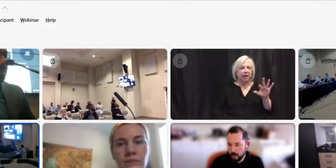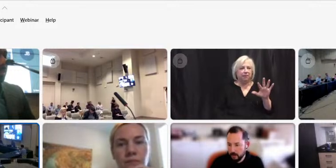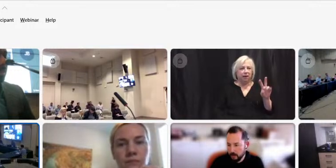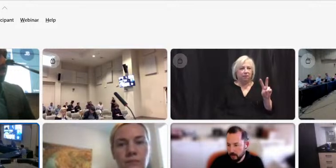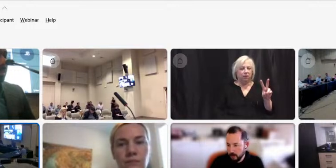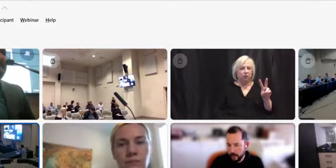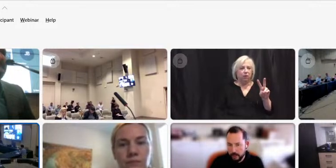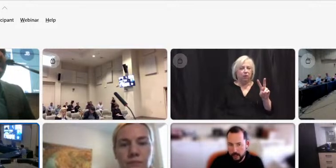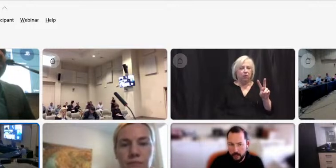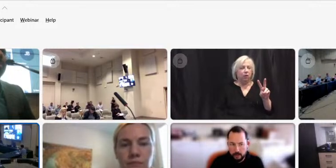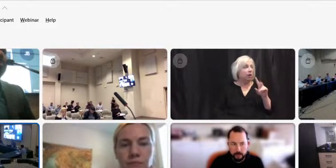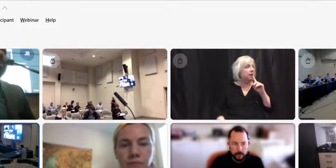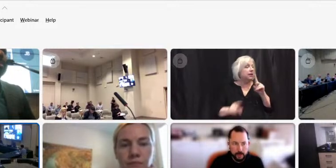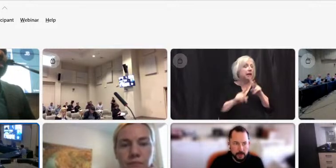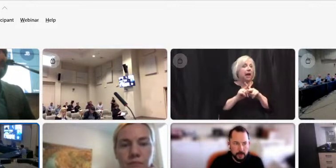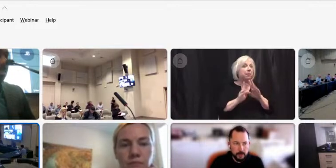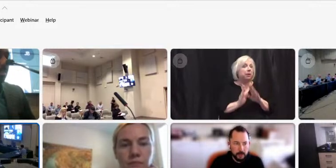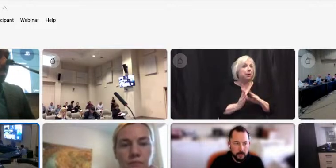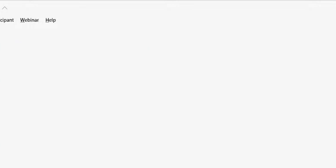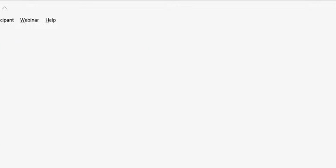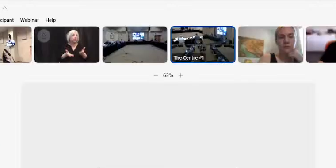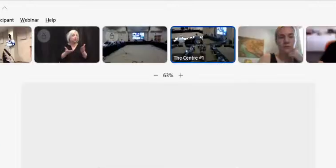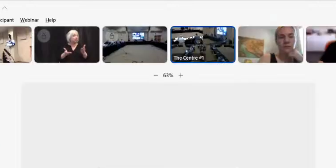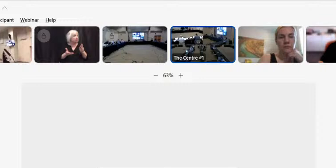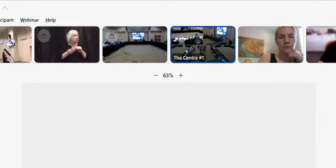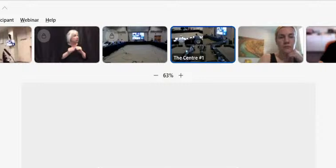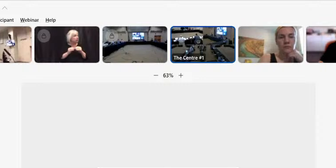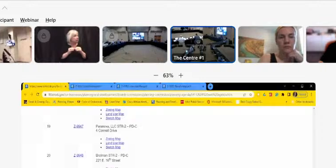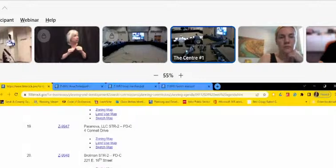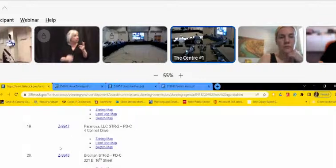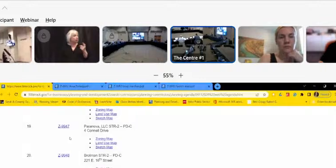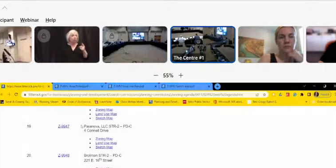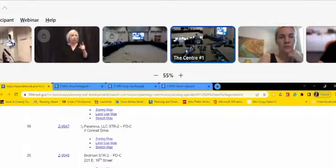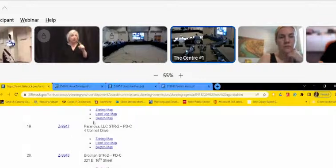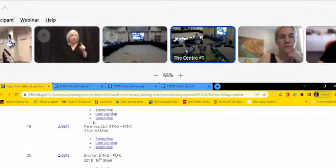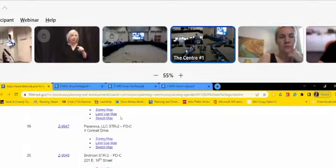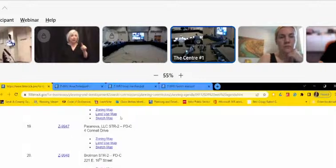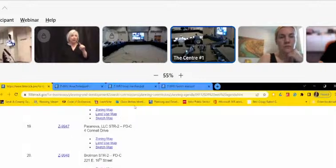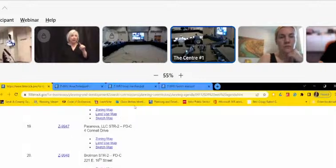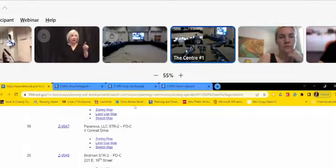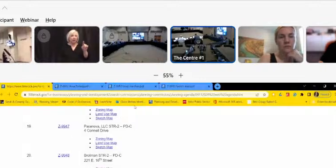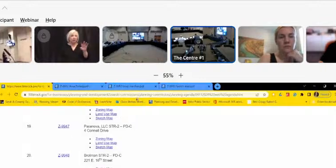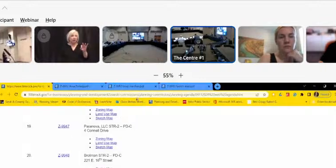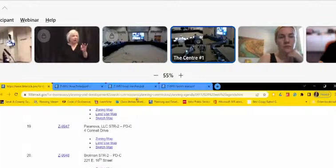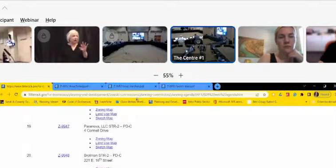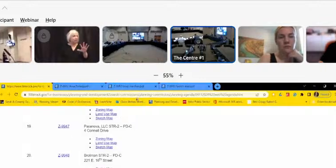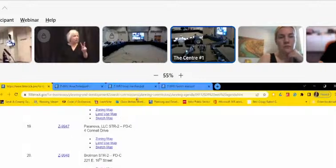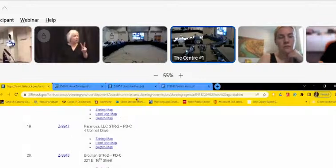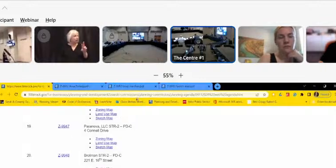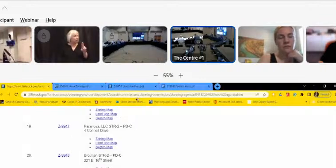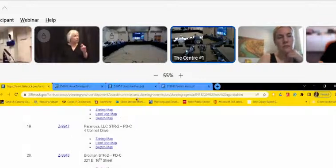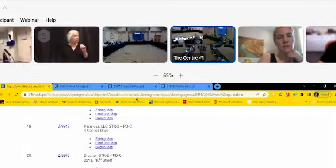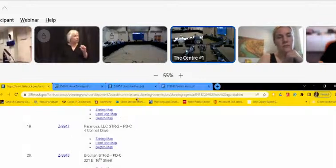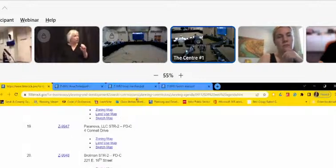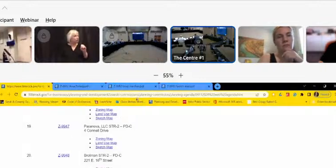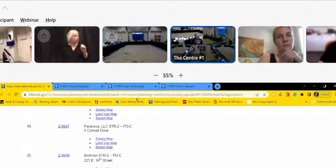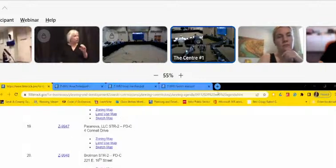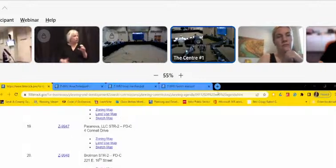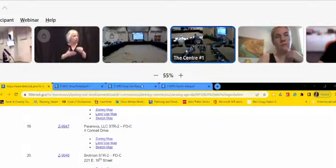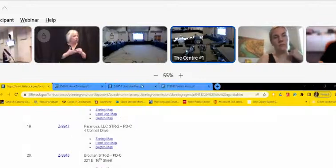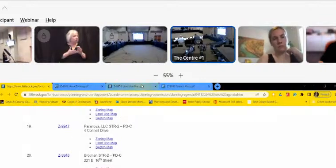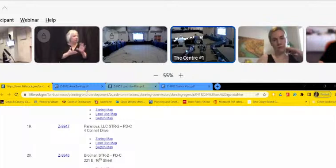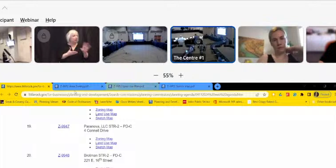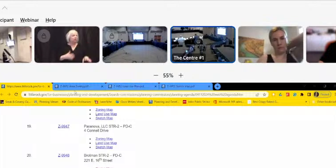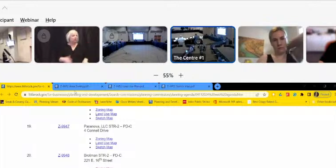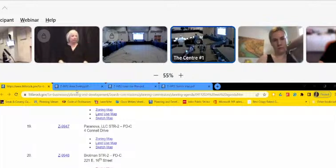Z-9952. Is the applicant present for item number 21, Z-9952, Rose Investments?